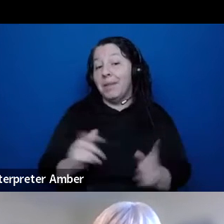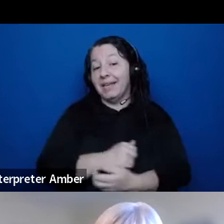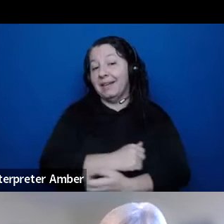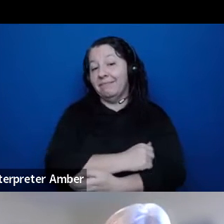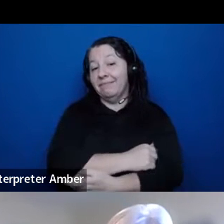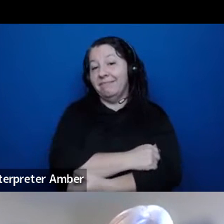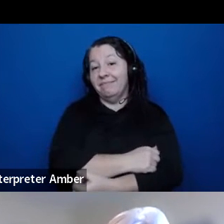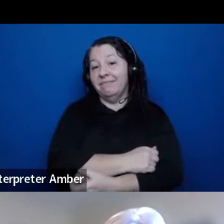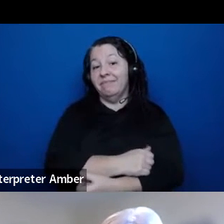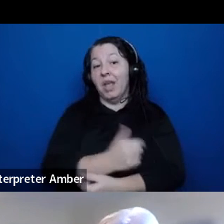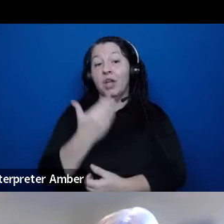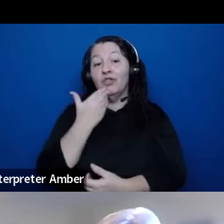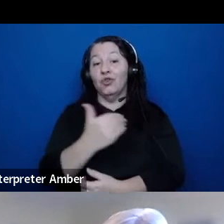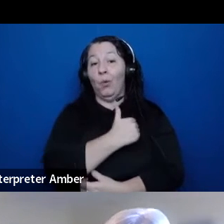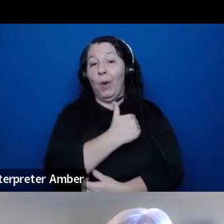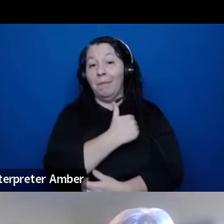that's a good reminder for us.